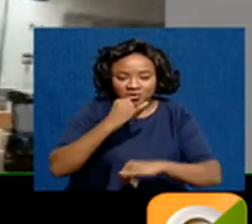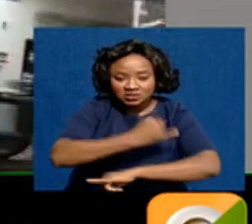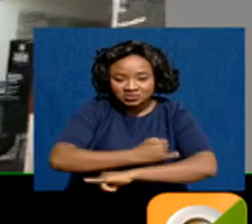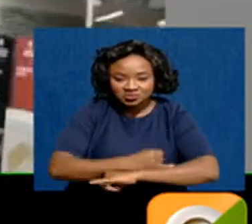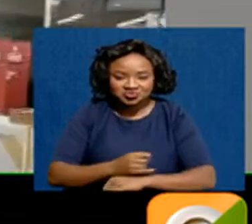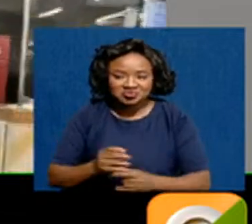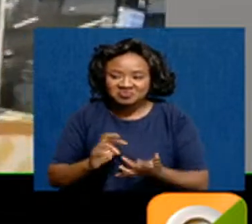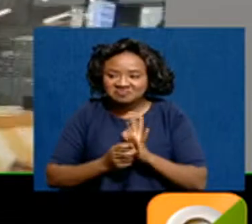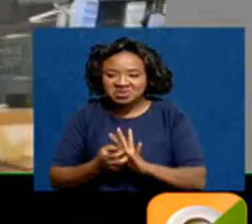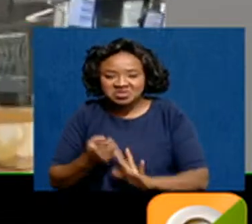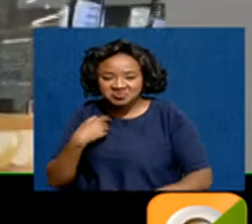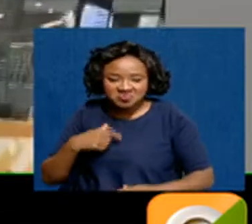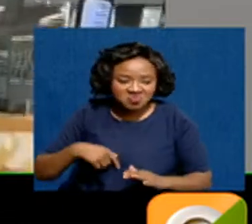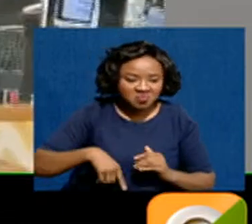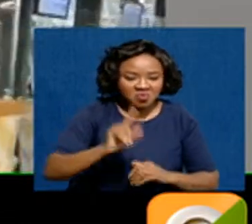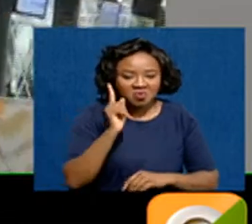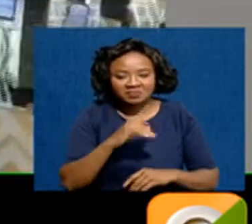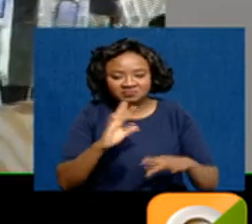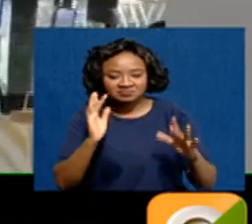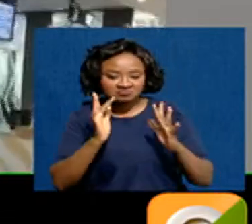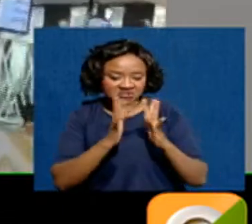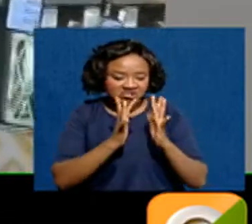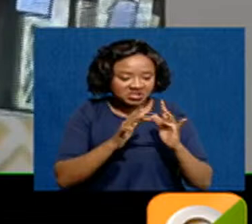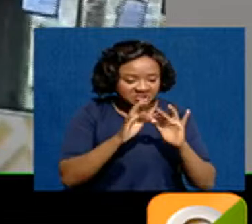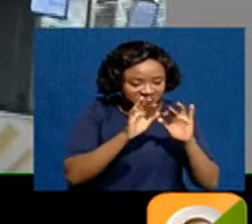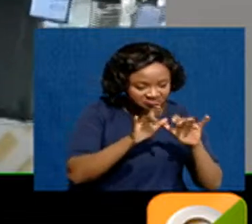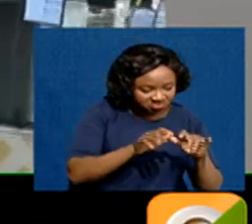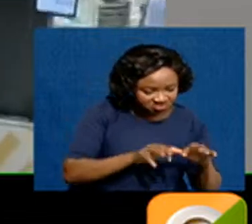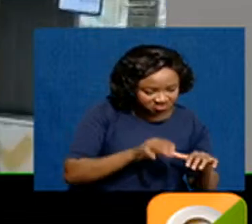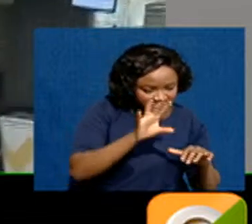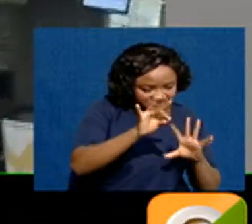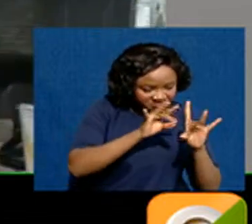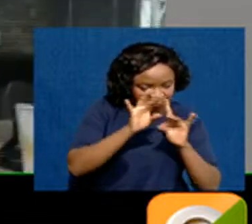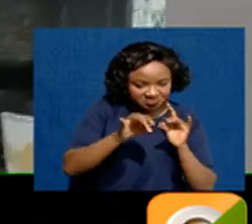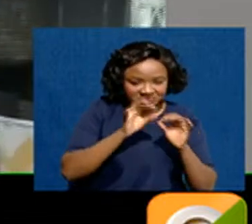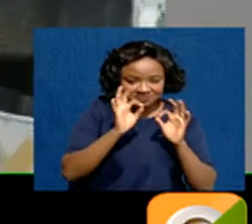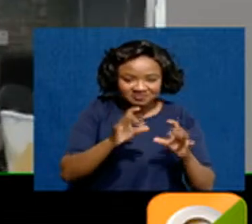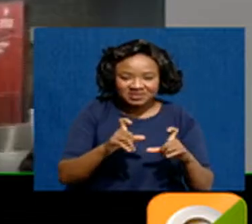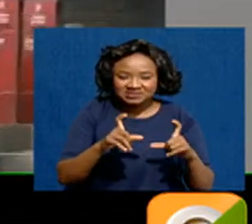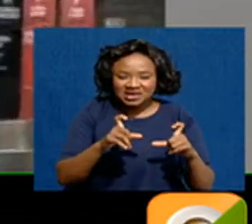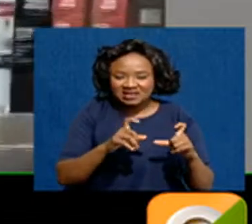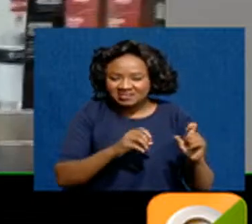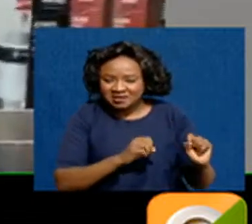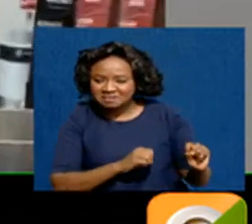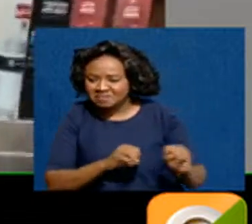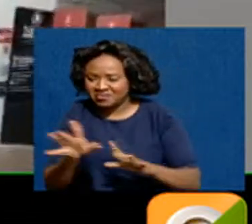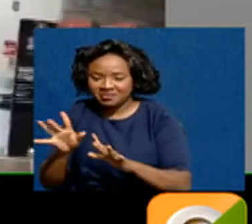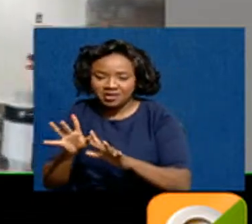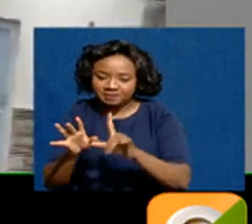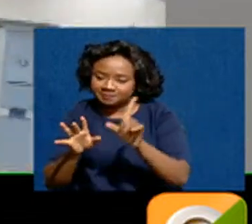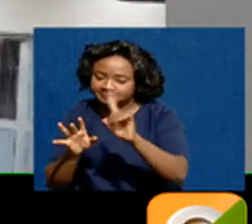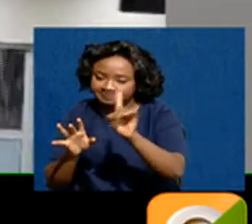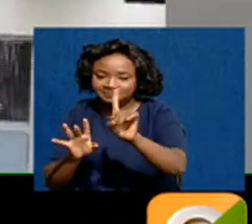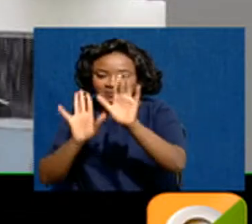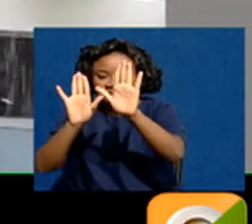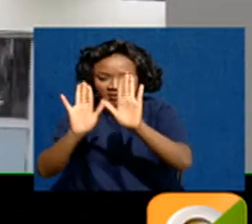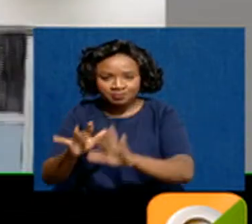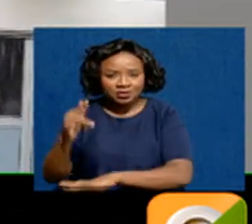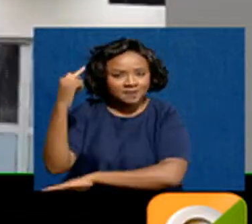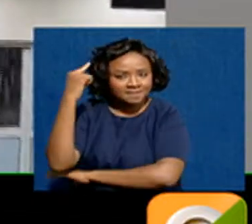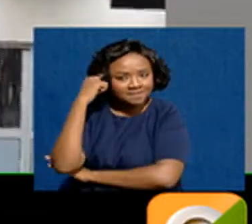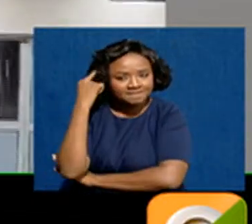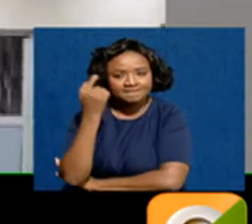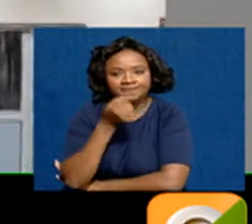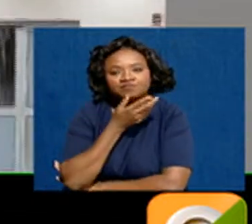best pictures of airports, other airports in the world. You need to ask yourself a very fundamental question. How much money in